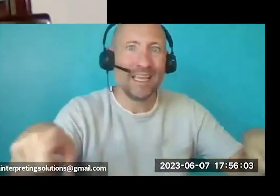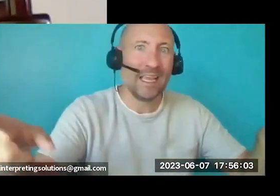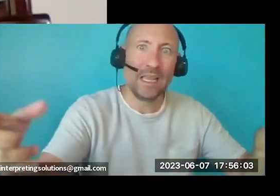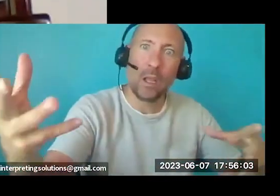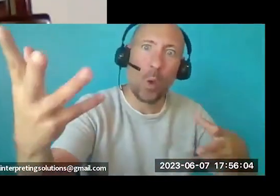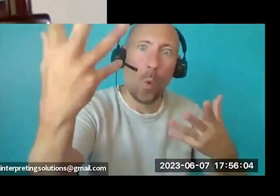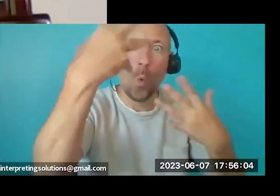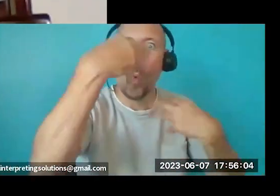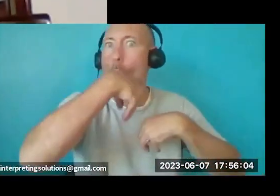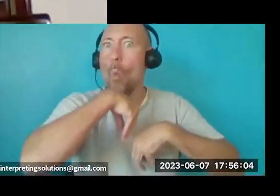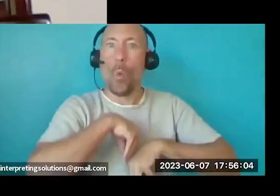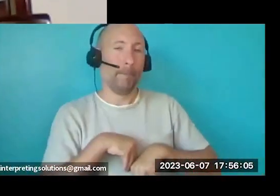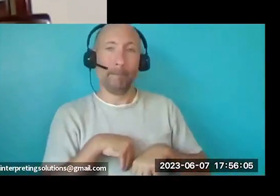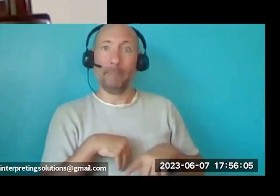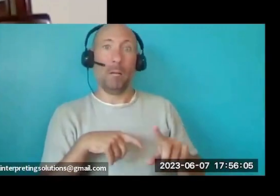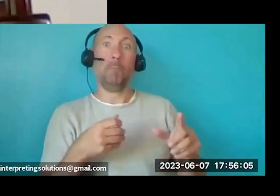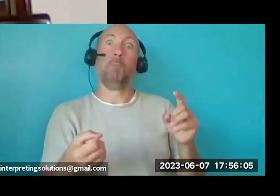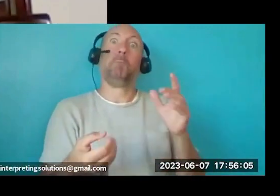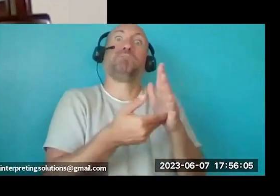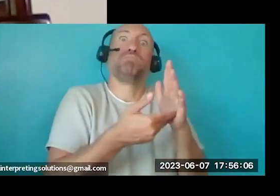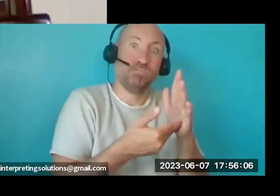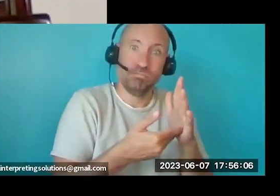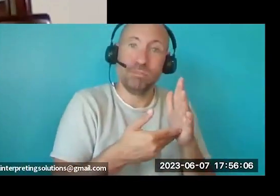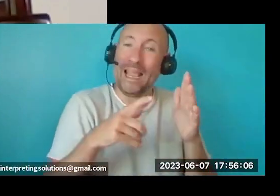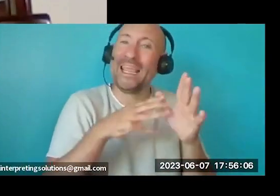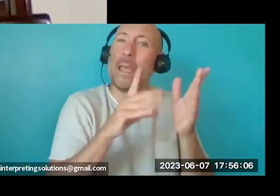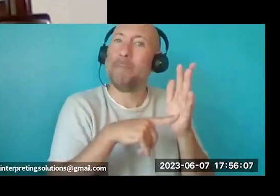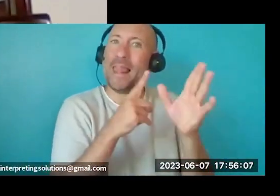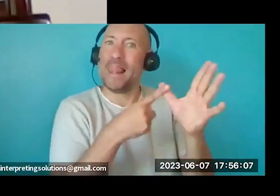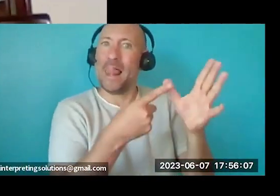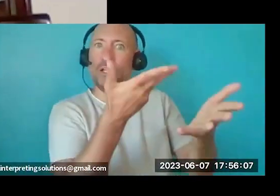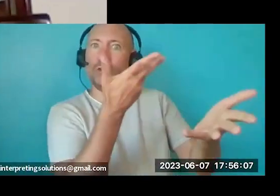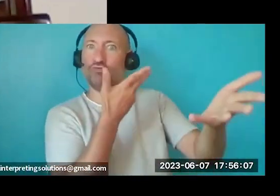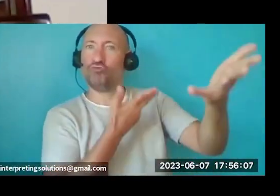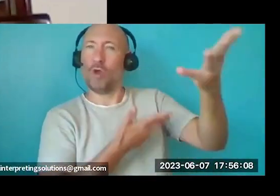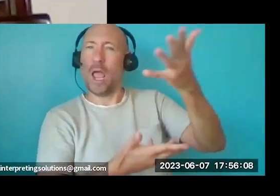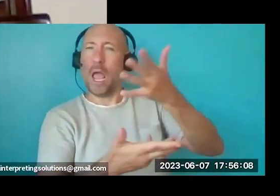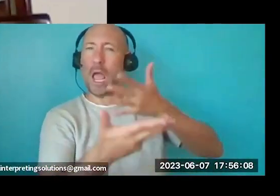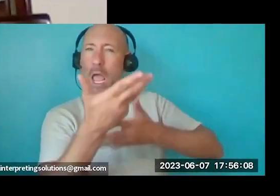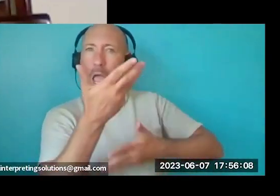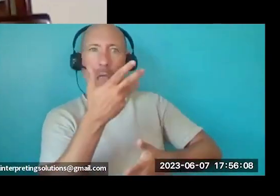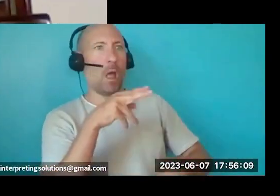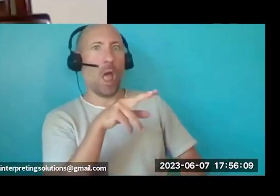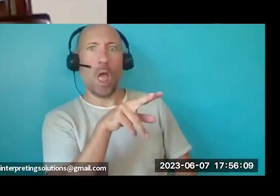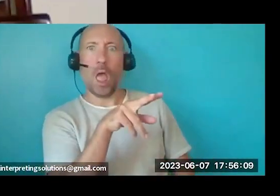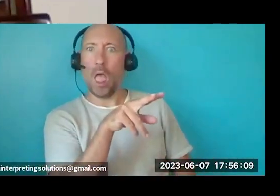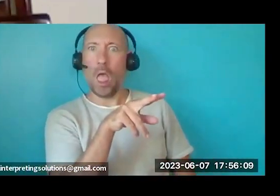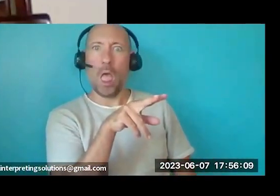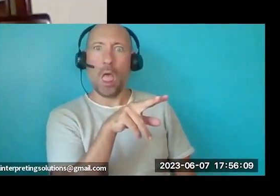the description of her, of the environment, of the audience.